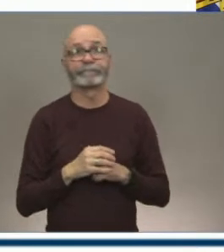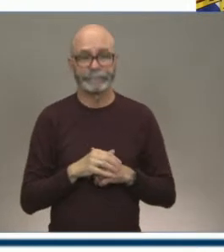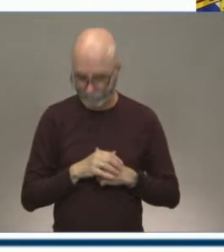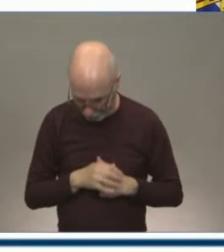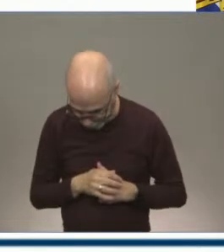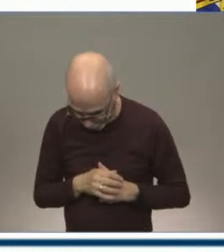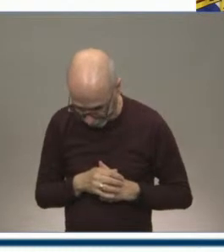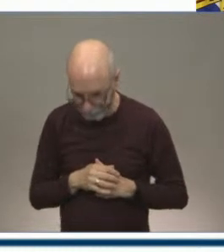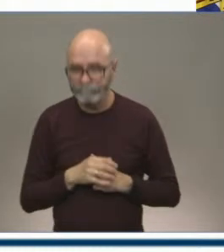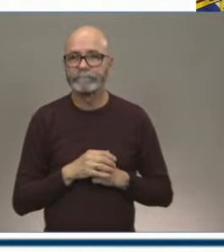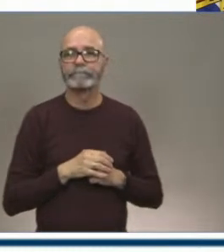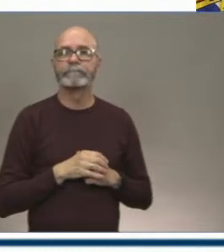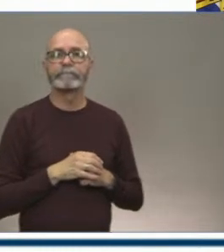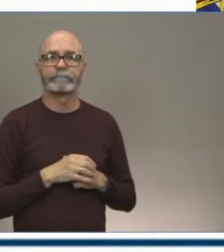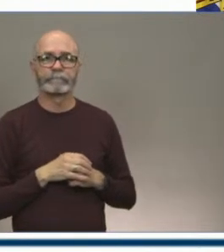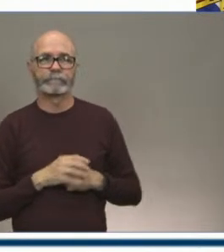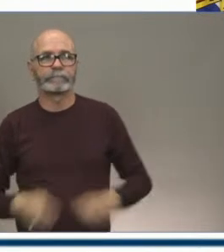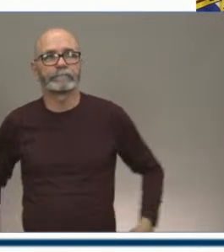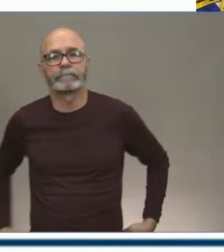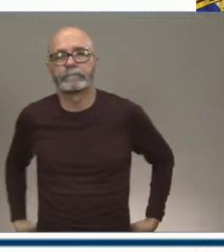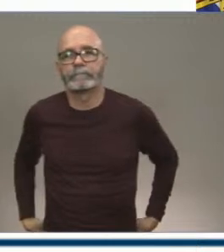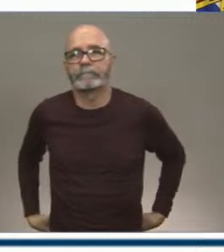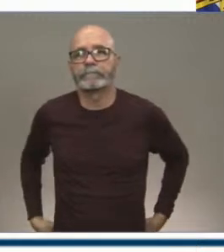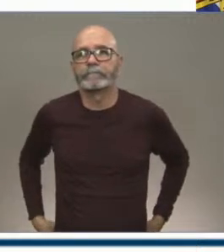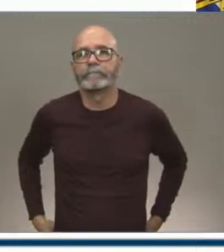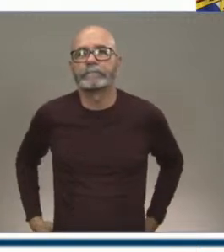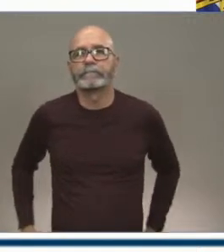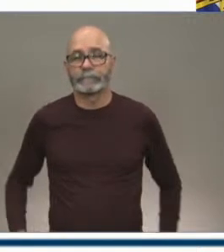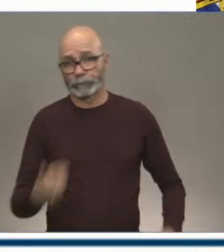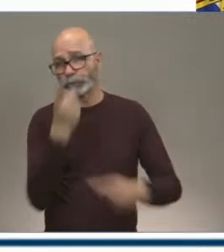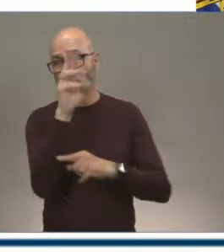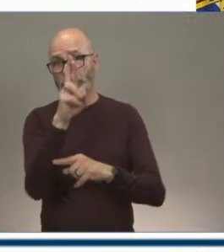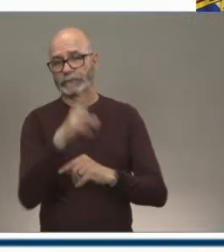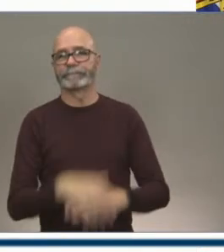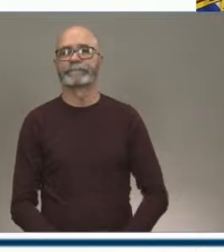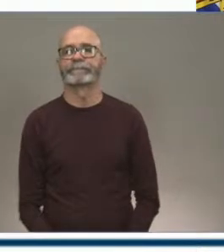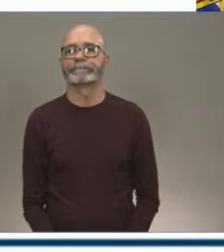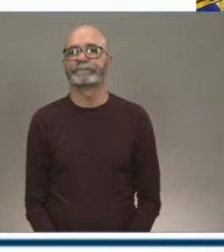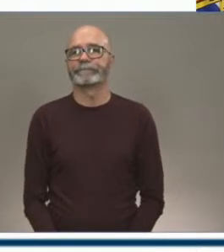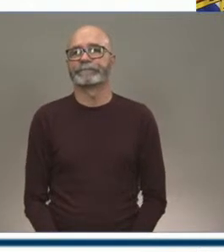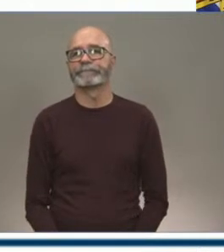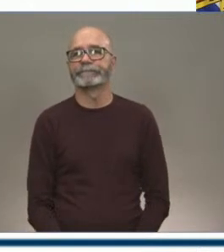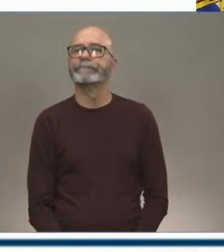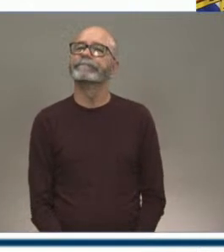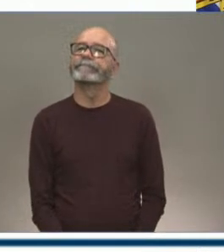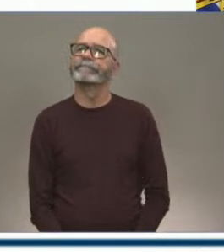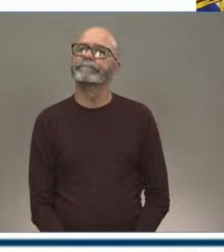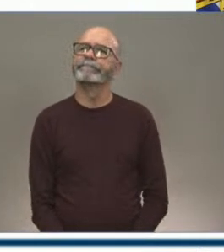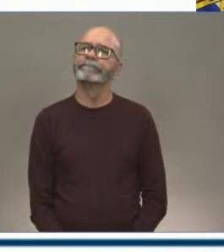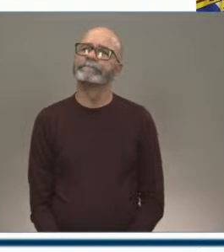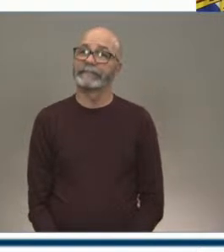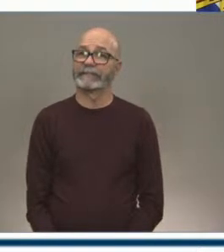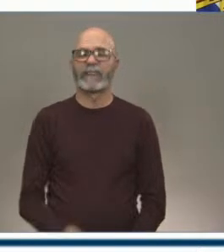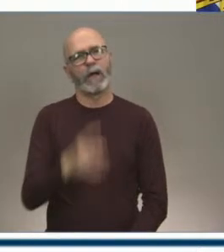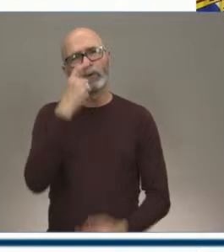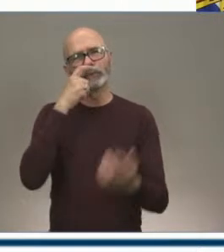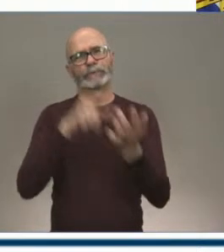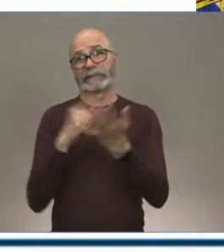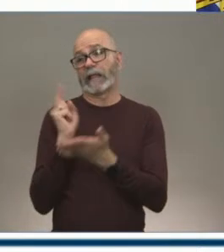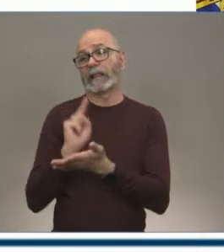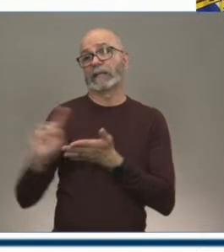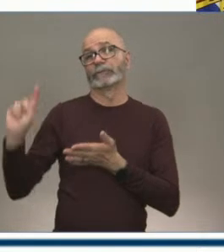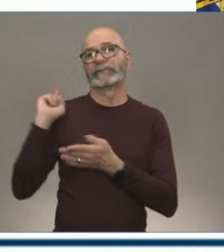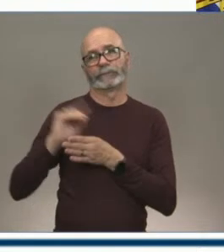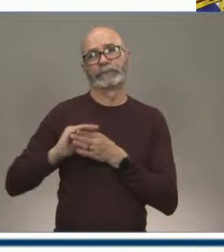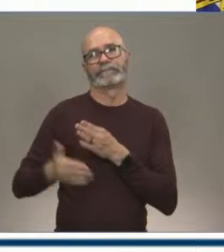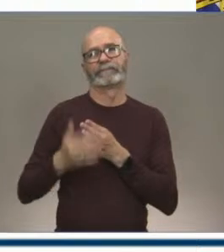Good afternoon, Dr. Strang. My first question's for you. I noticed last weekend at the rapid pop-up testing sites throughout the province